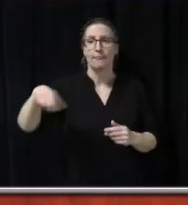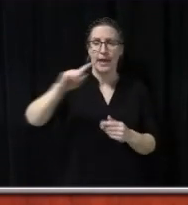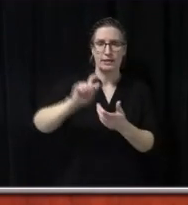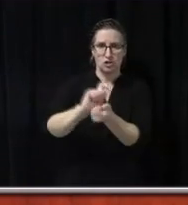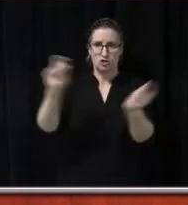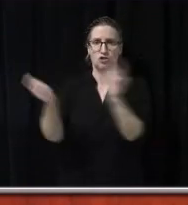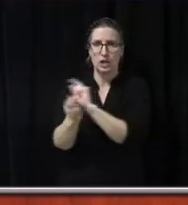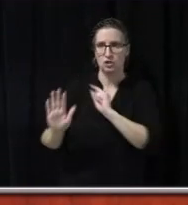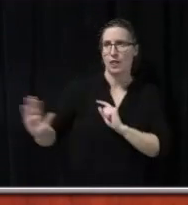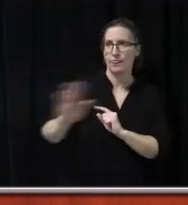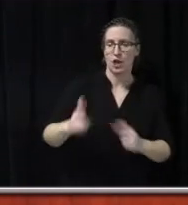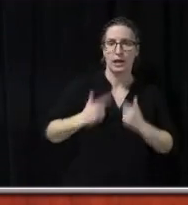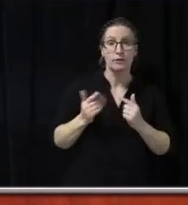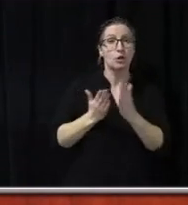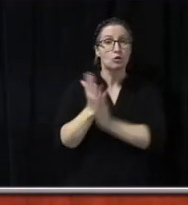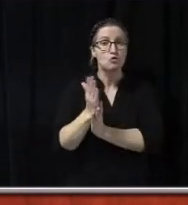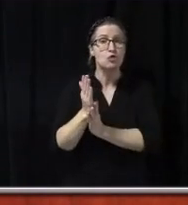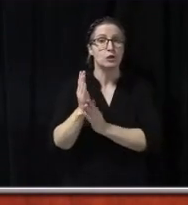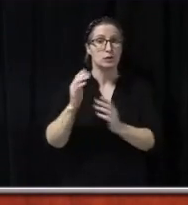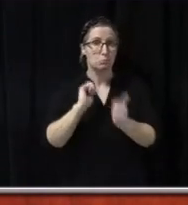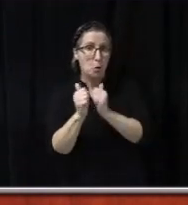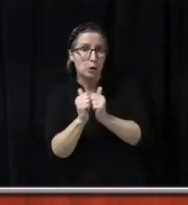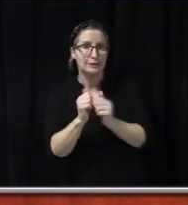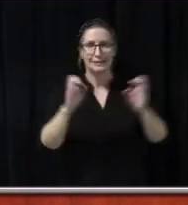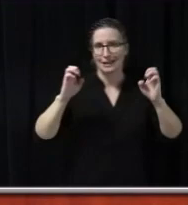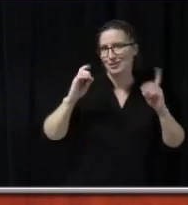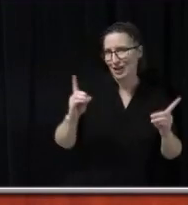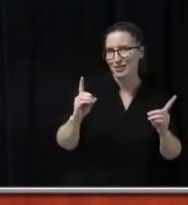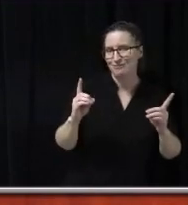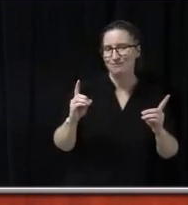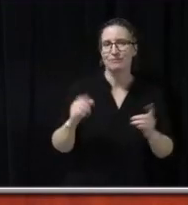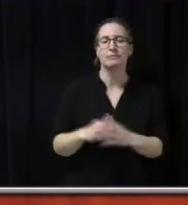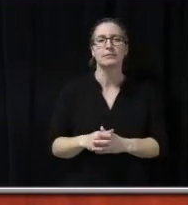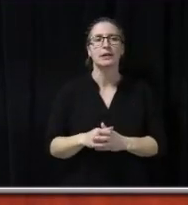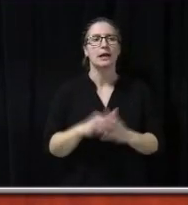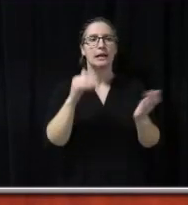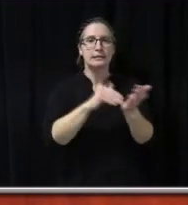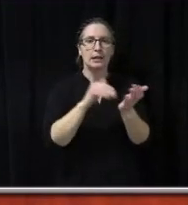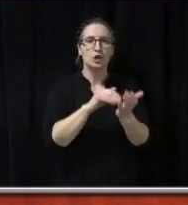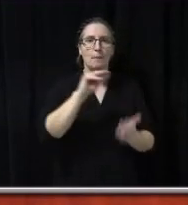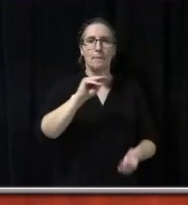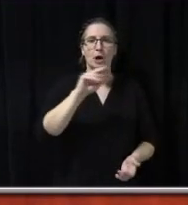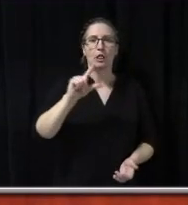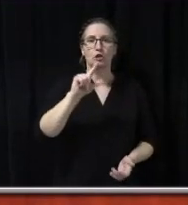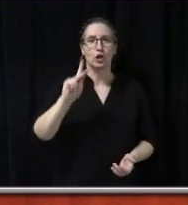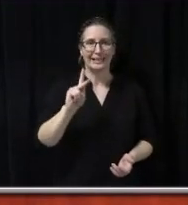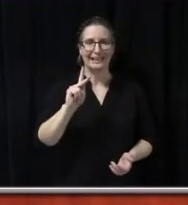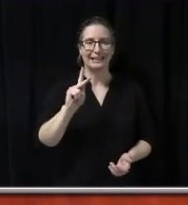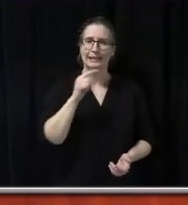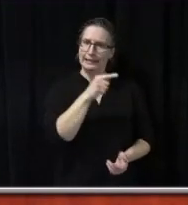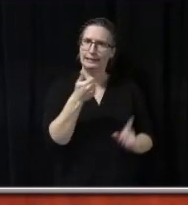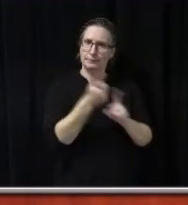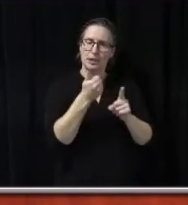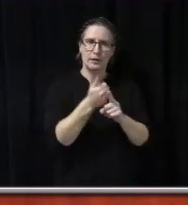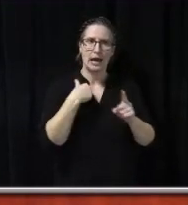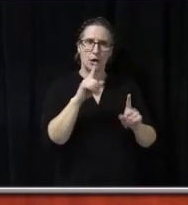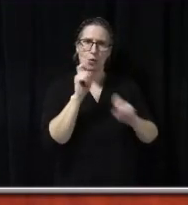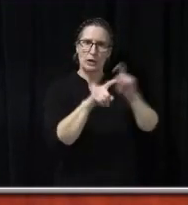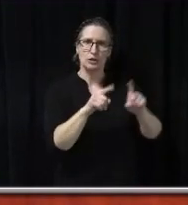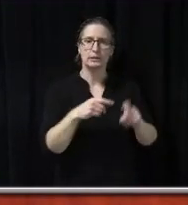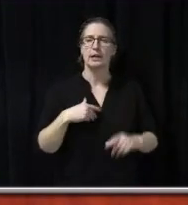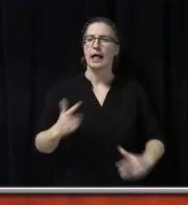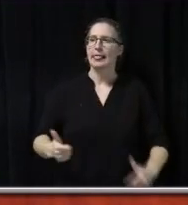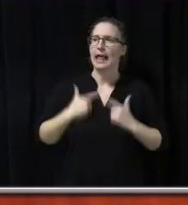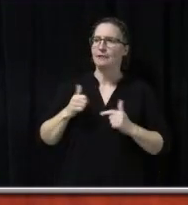their lives through sports and education. Dr. Martin Luther King posed a poignant question. Life's most